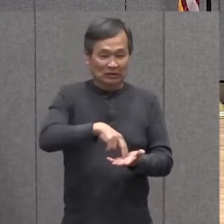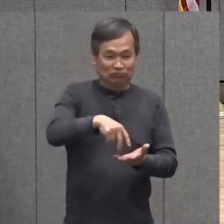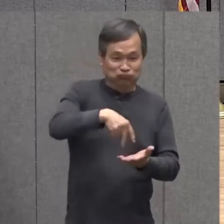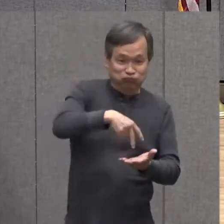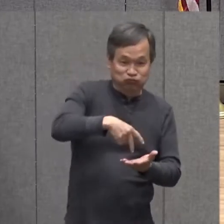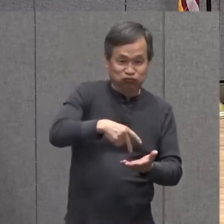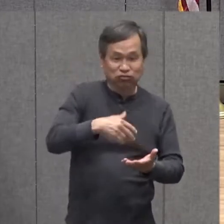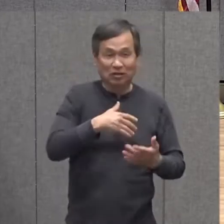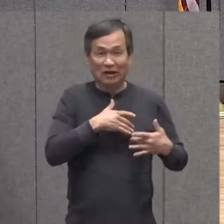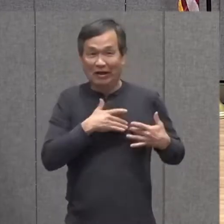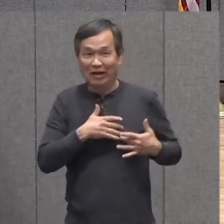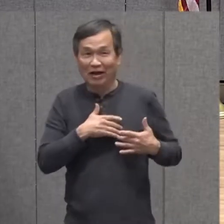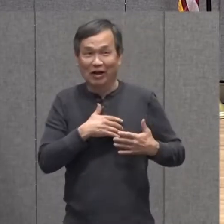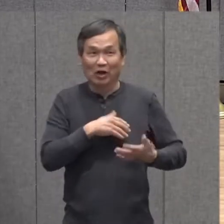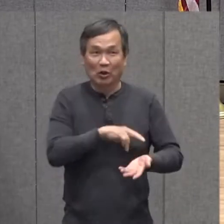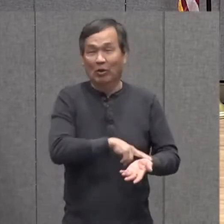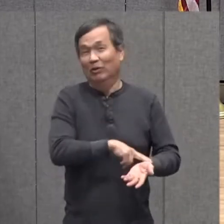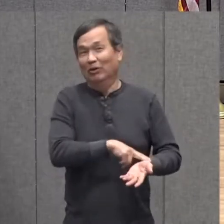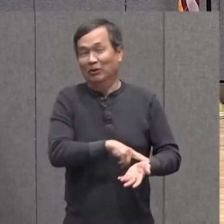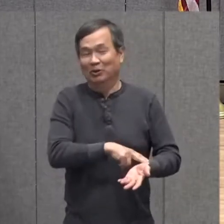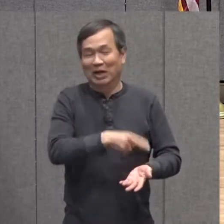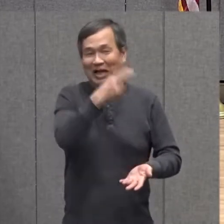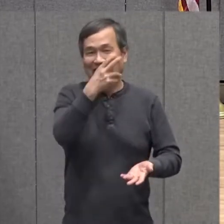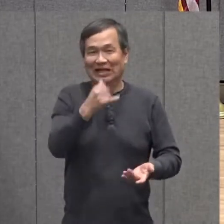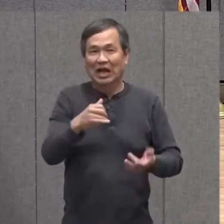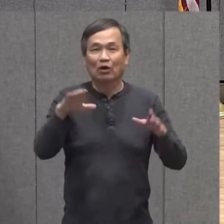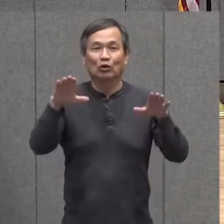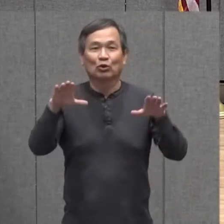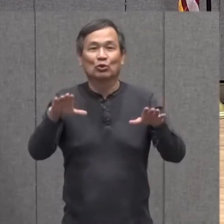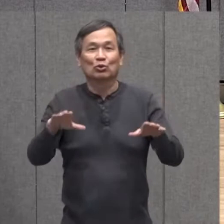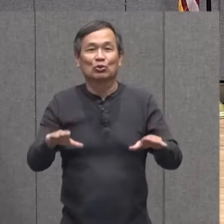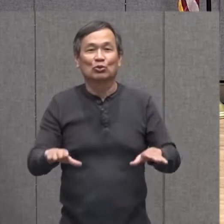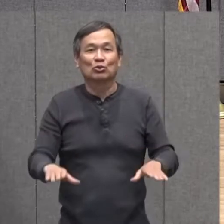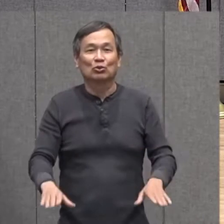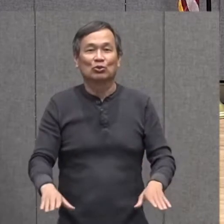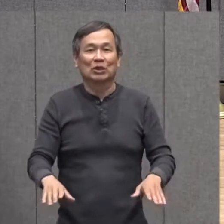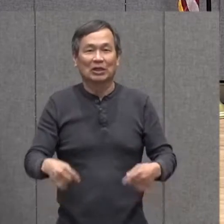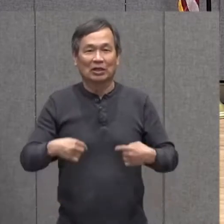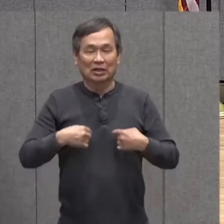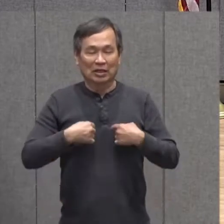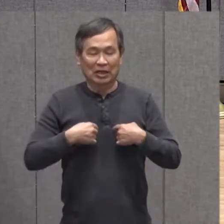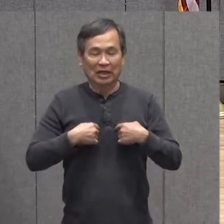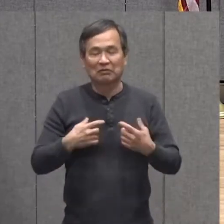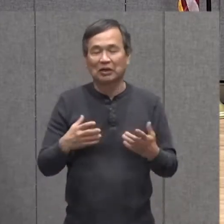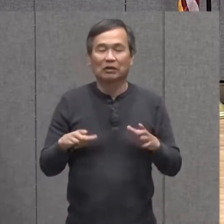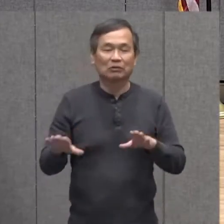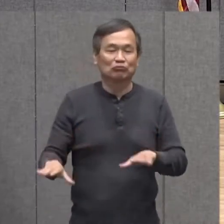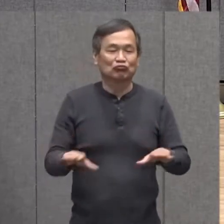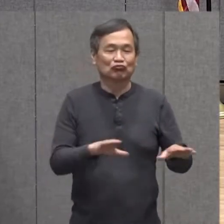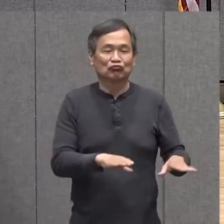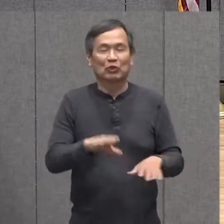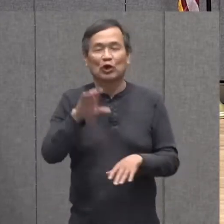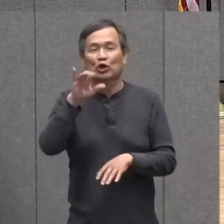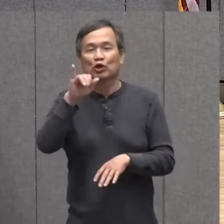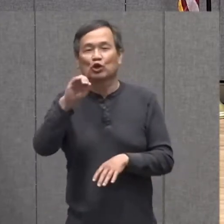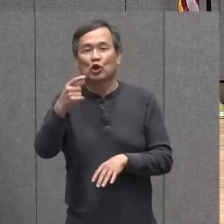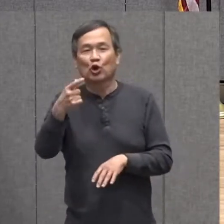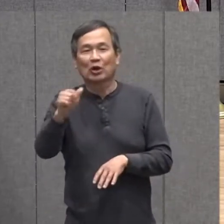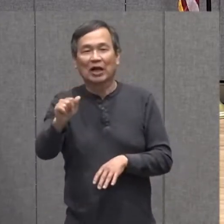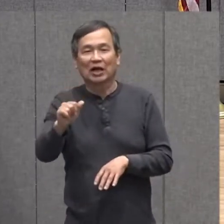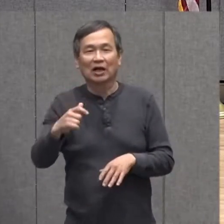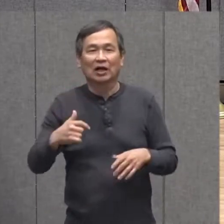All right, we're gonna do some yoga. All right, I'm Miss Hornbeck and I teach at Monte Vista